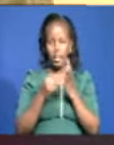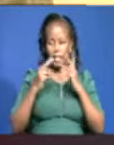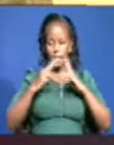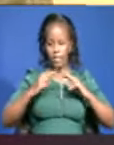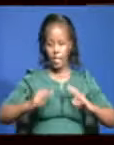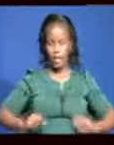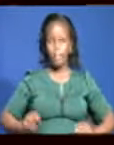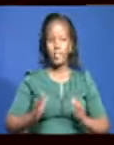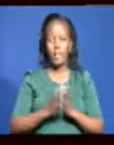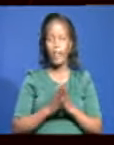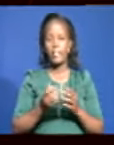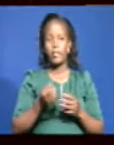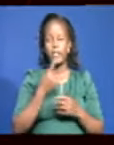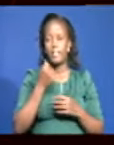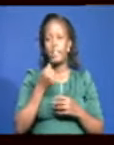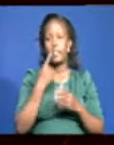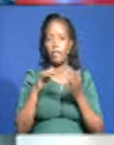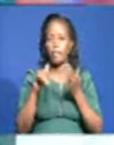treatment center.